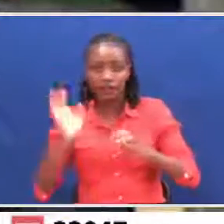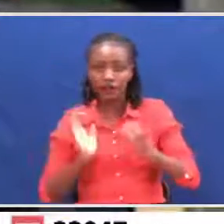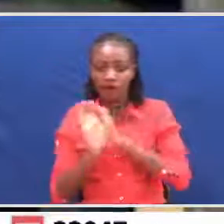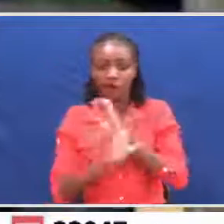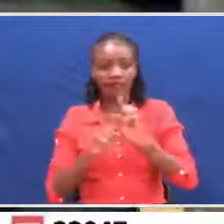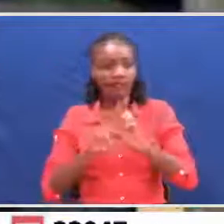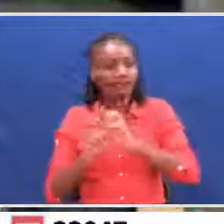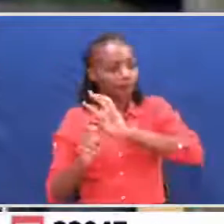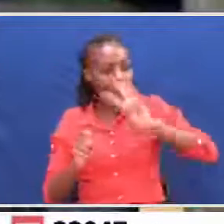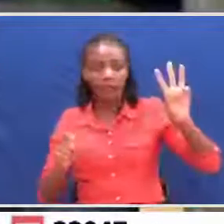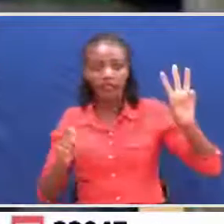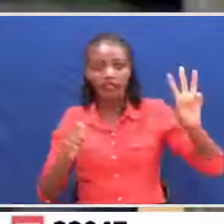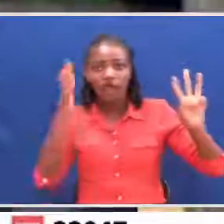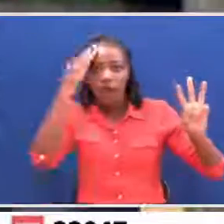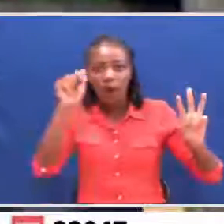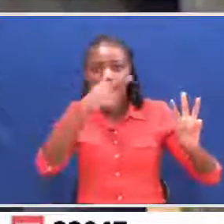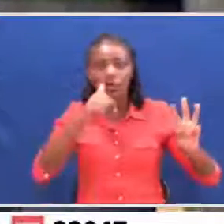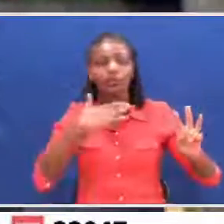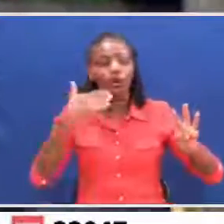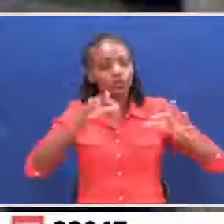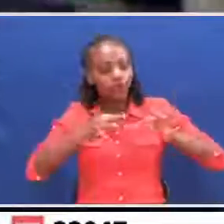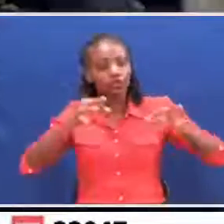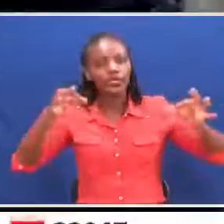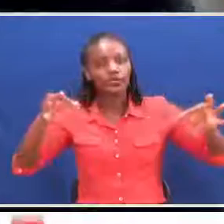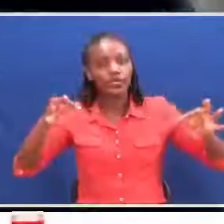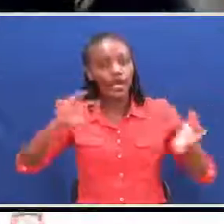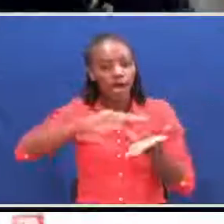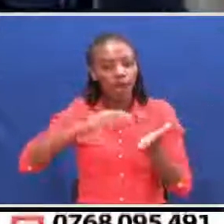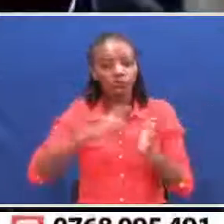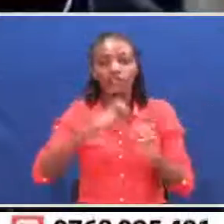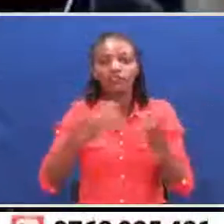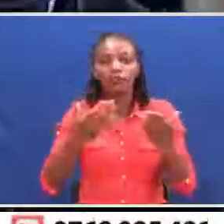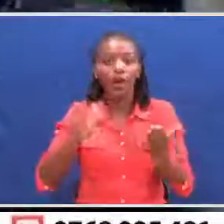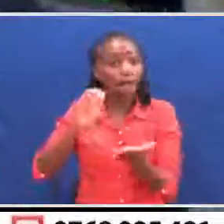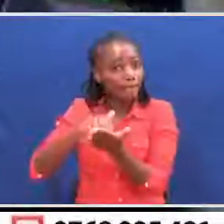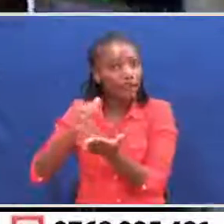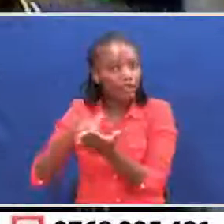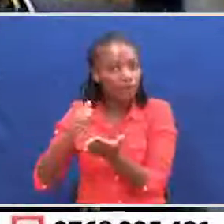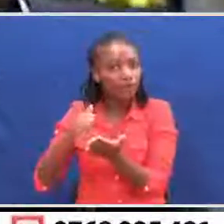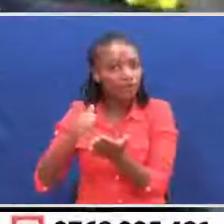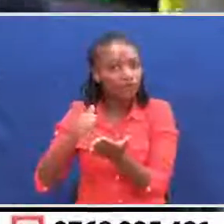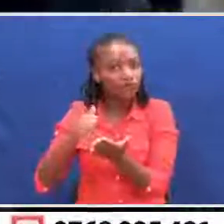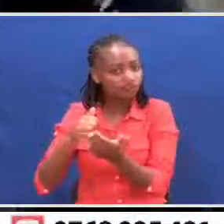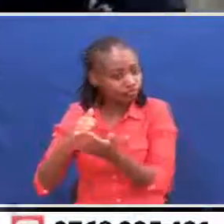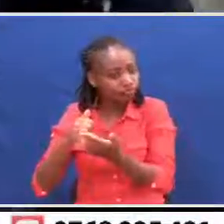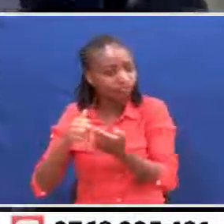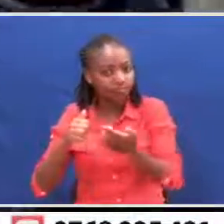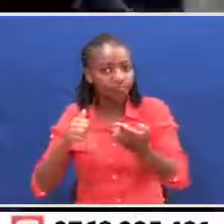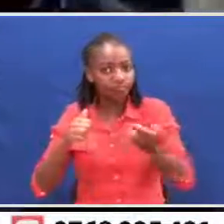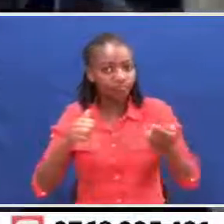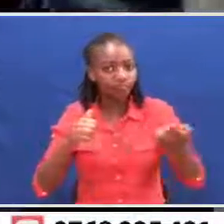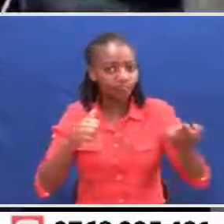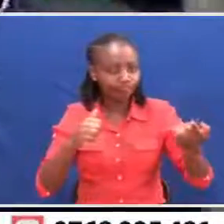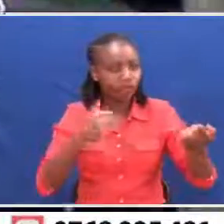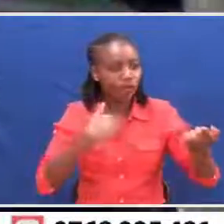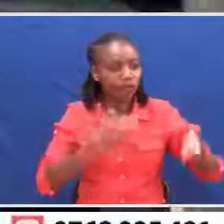west, because we are extending a project all the way to Machakos. From Machakos, turn off, there